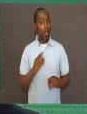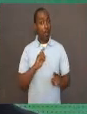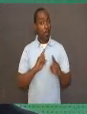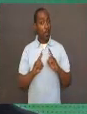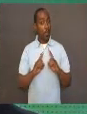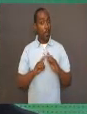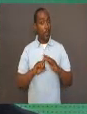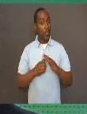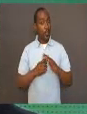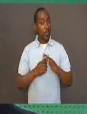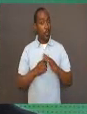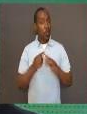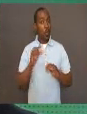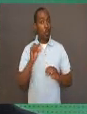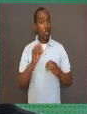talking about